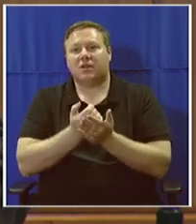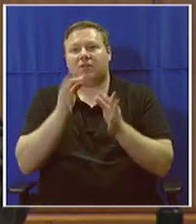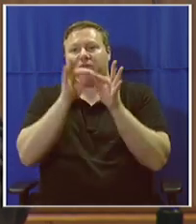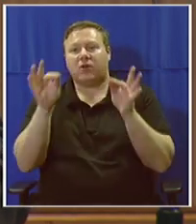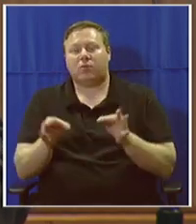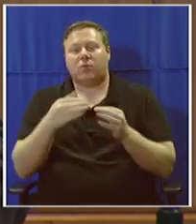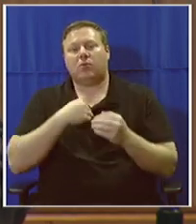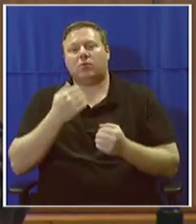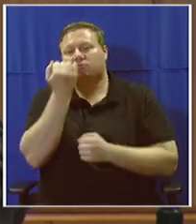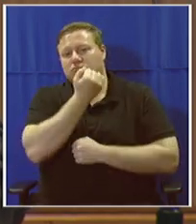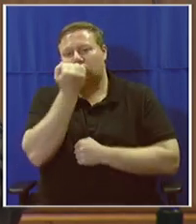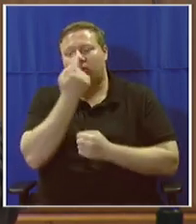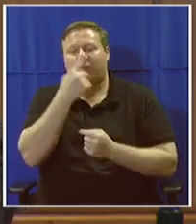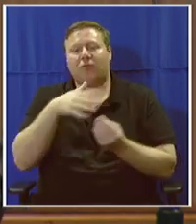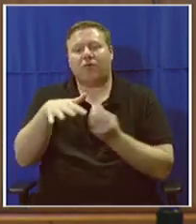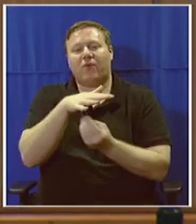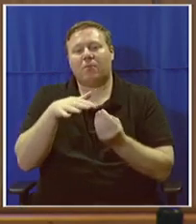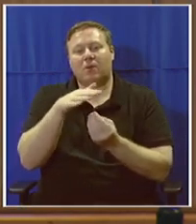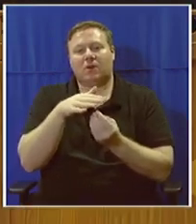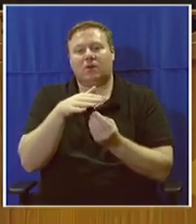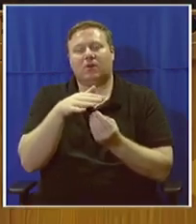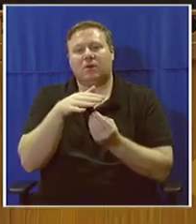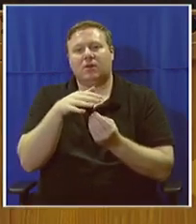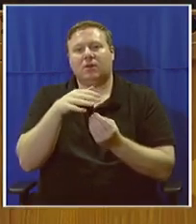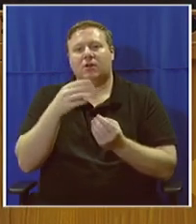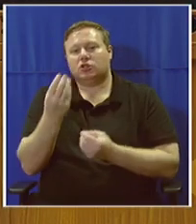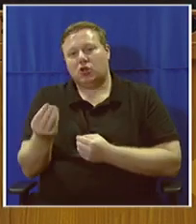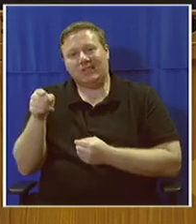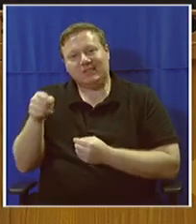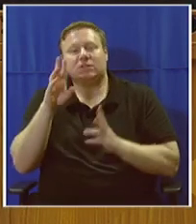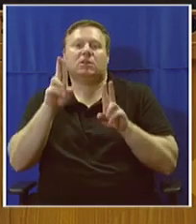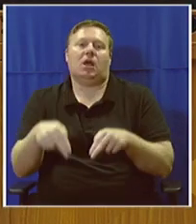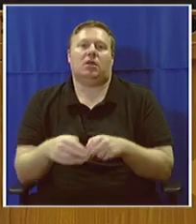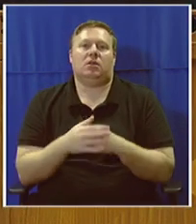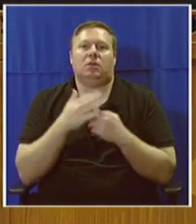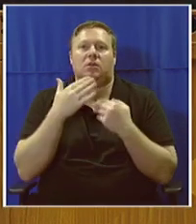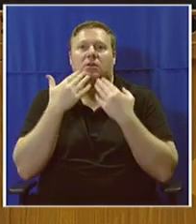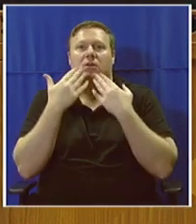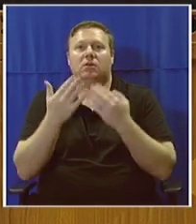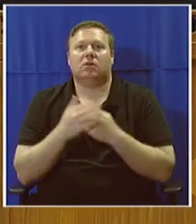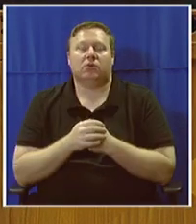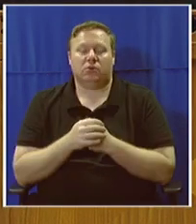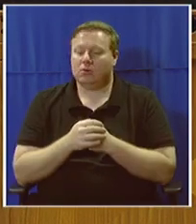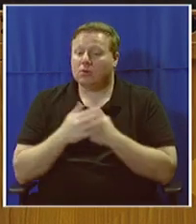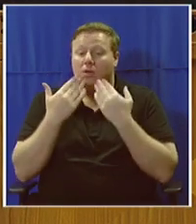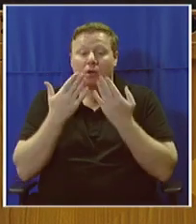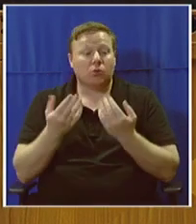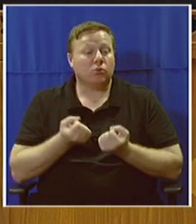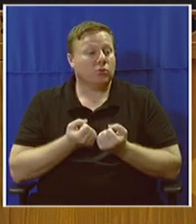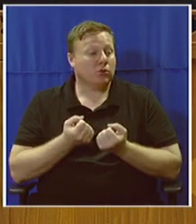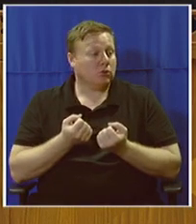condolences to the family of the deceased learner. I so move. Thank you, Honorable Member. If there are no objections, I put the